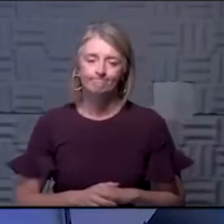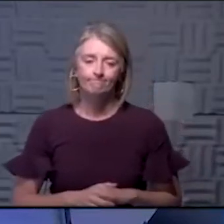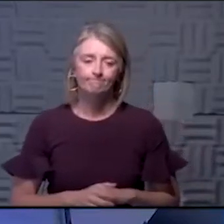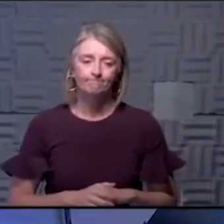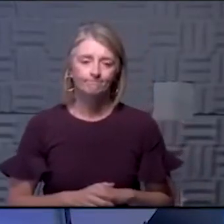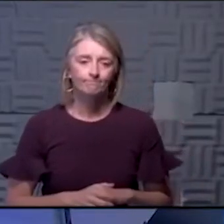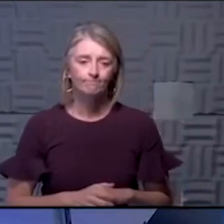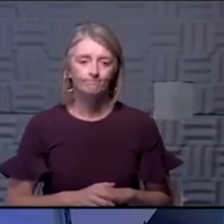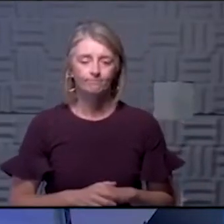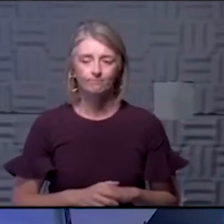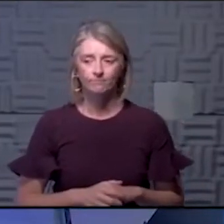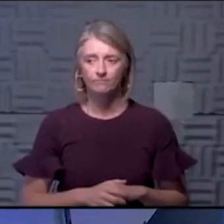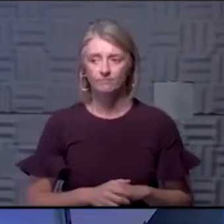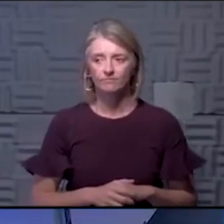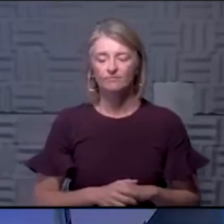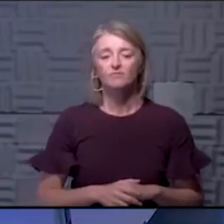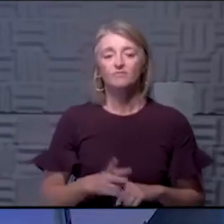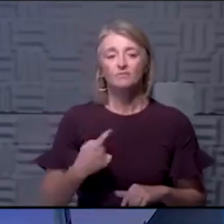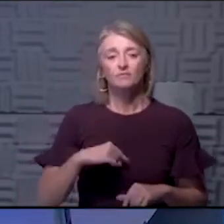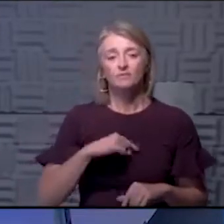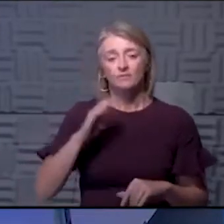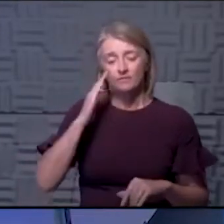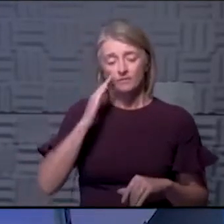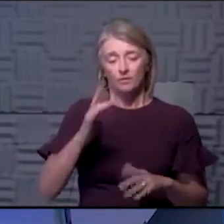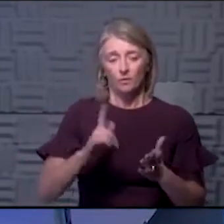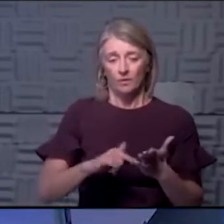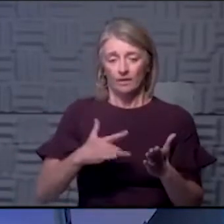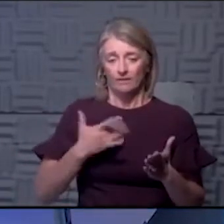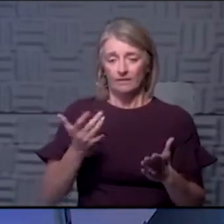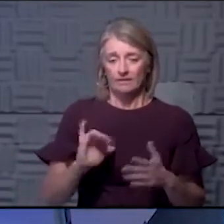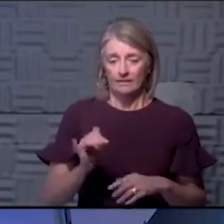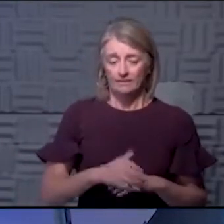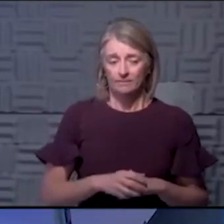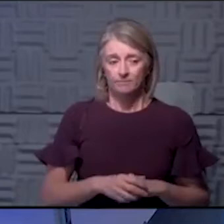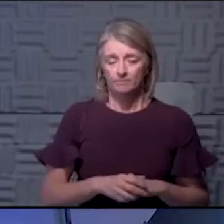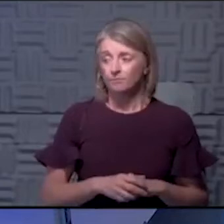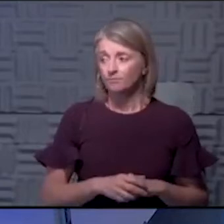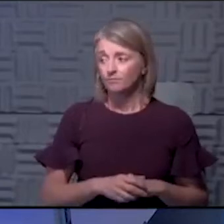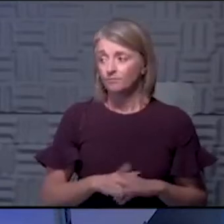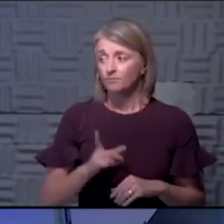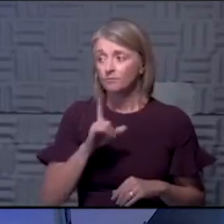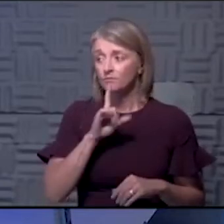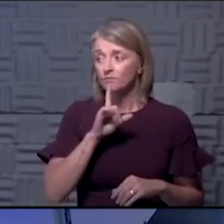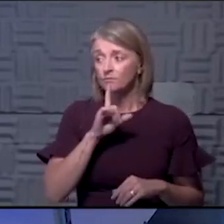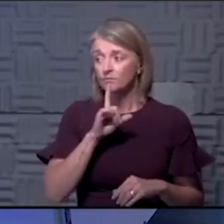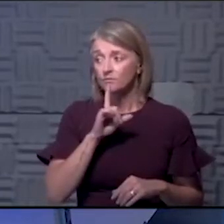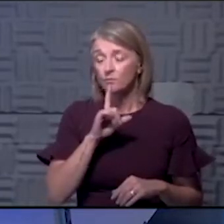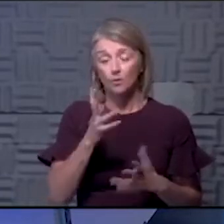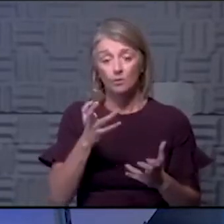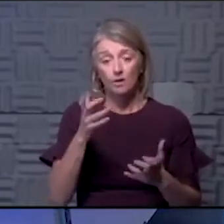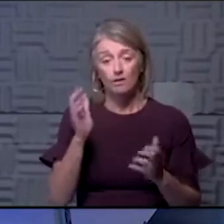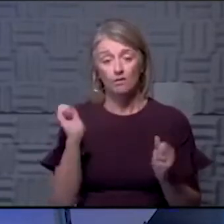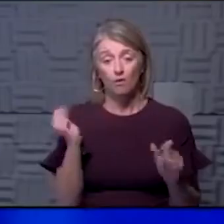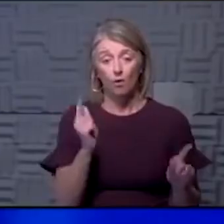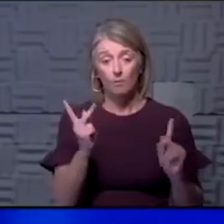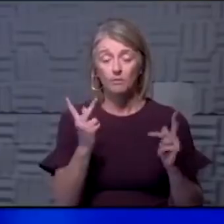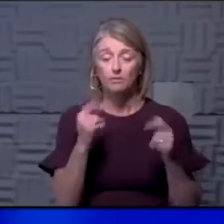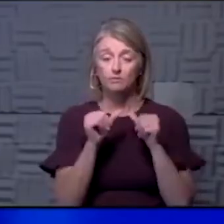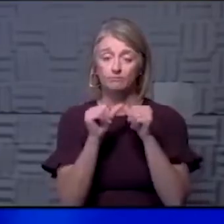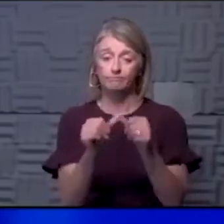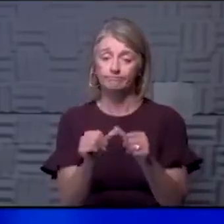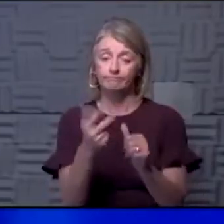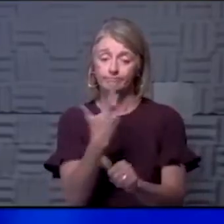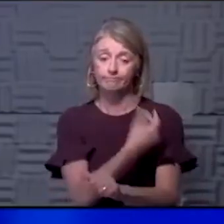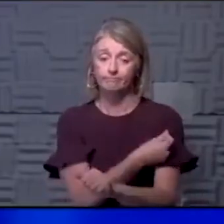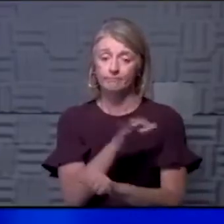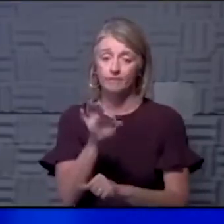so Yeah. it's just I know what it feels like. Yeah, that's exactly it. That's what we, and that's what. But we do want everybody to get vaccinated. Yes. Huge point,